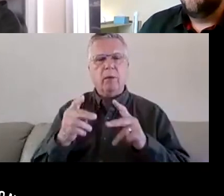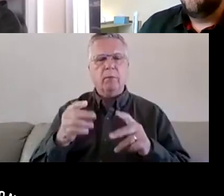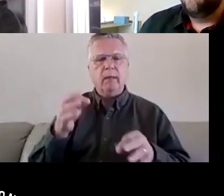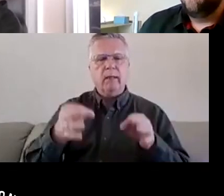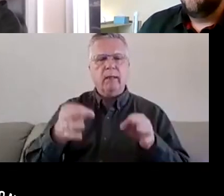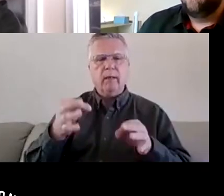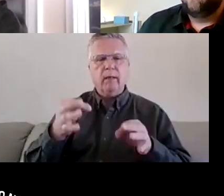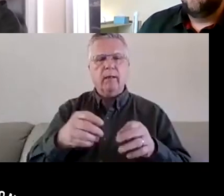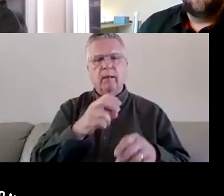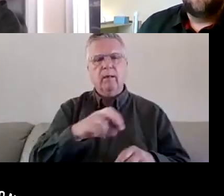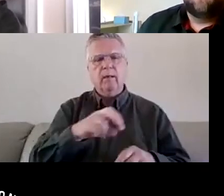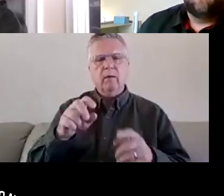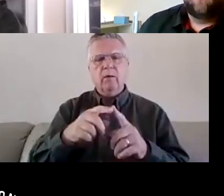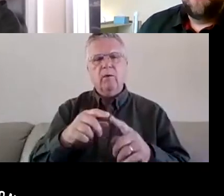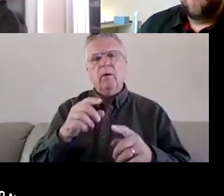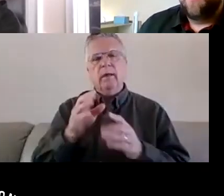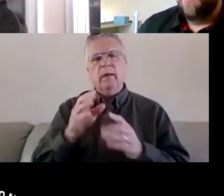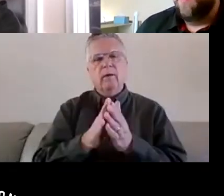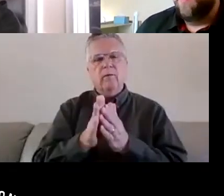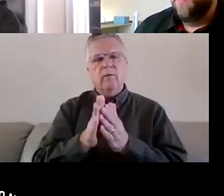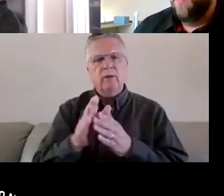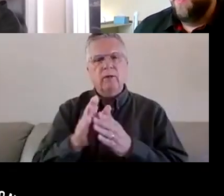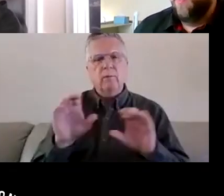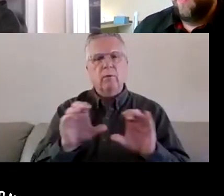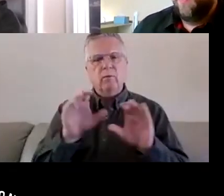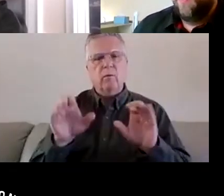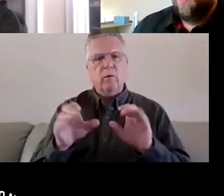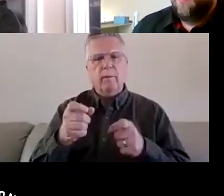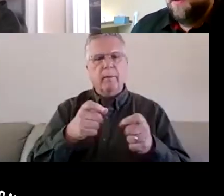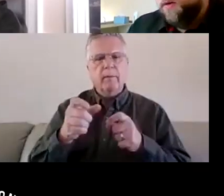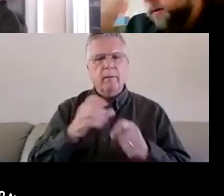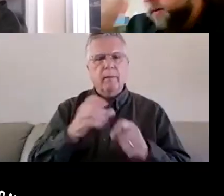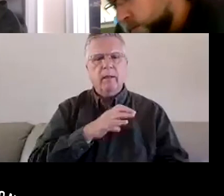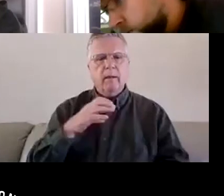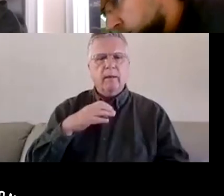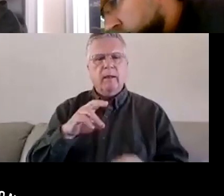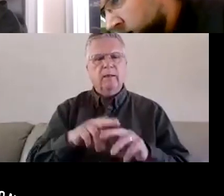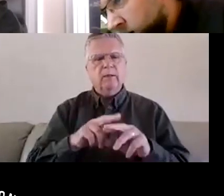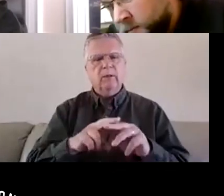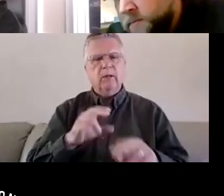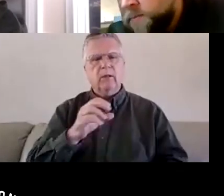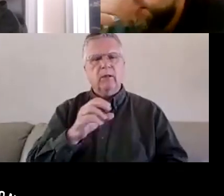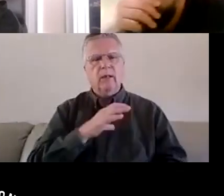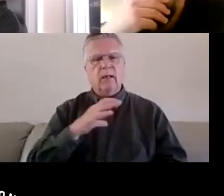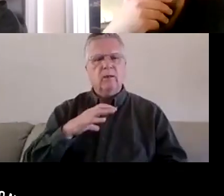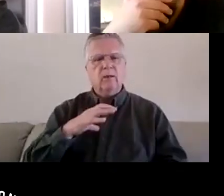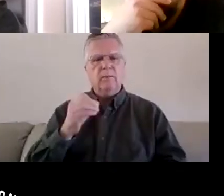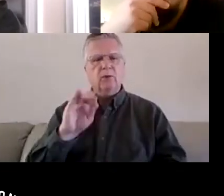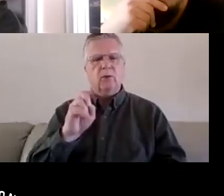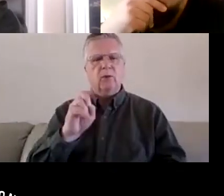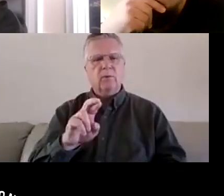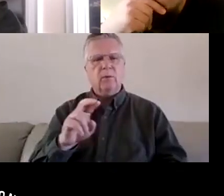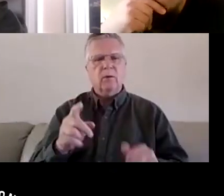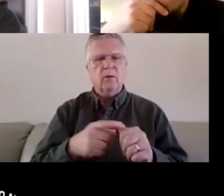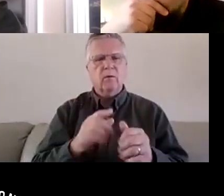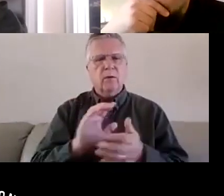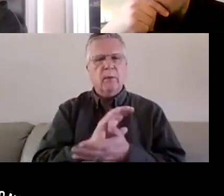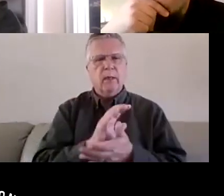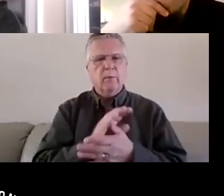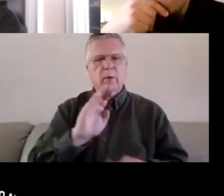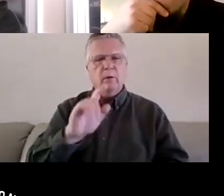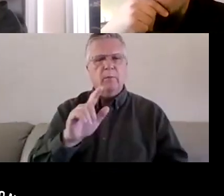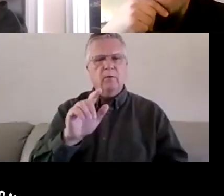Innovation, Performance, and Asset Management Committee, which is chaired by Councilman Strasburger. First deferred paper is Bill